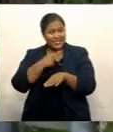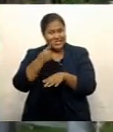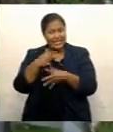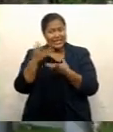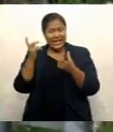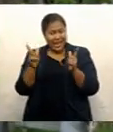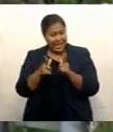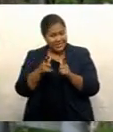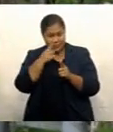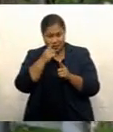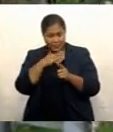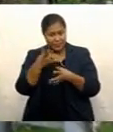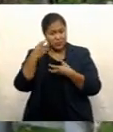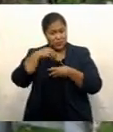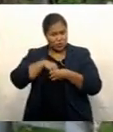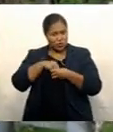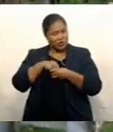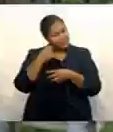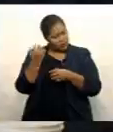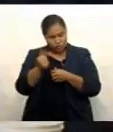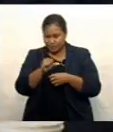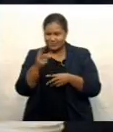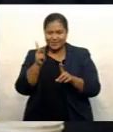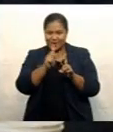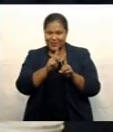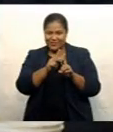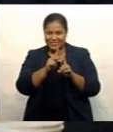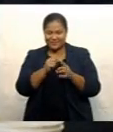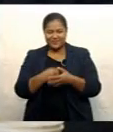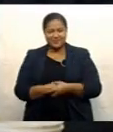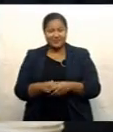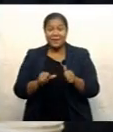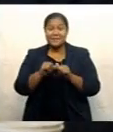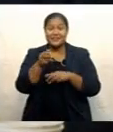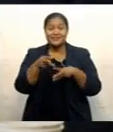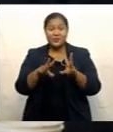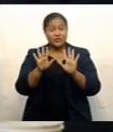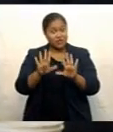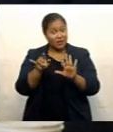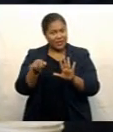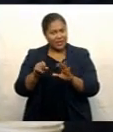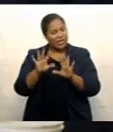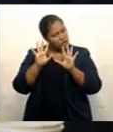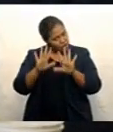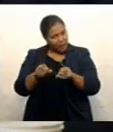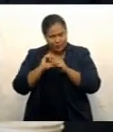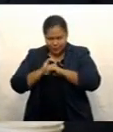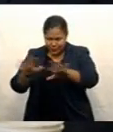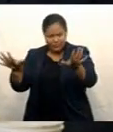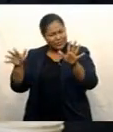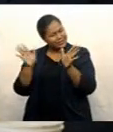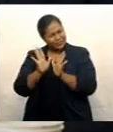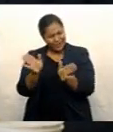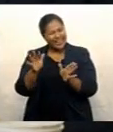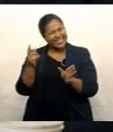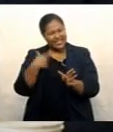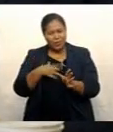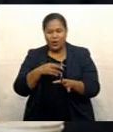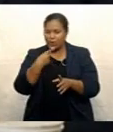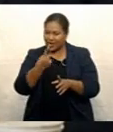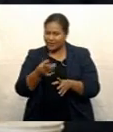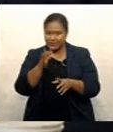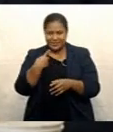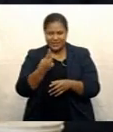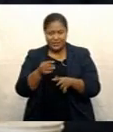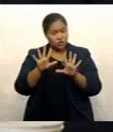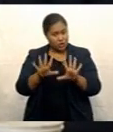people infected is a priority. The best way for us to stop that is to stop transmission in general, and that's why we keep saying we've got to suppress